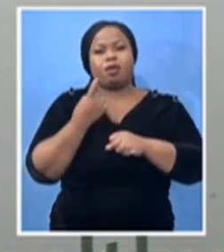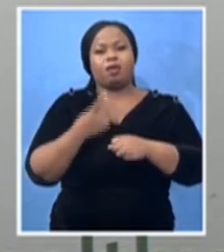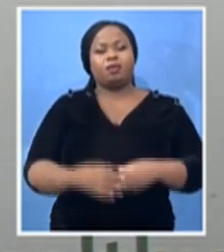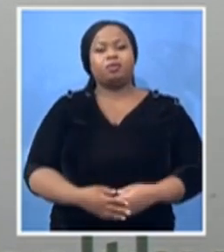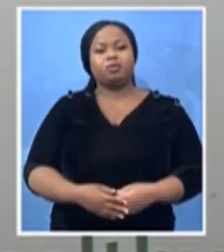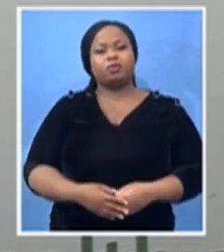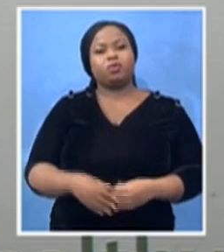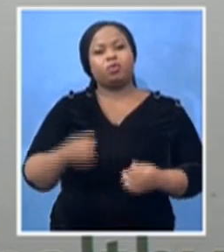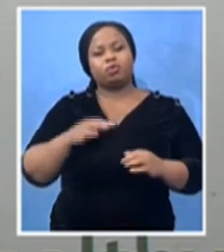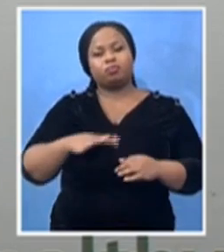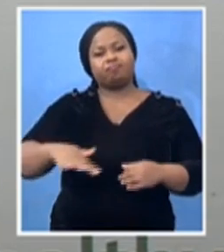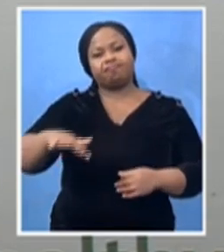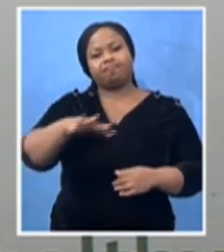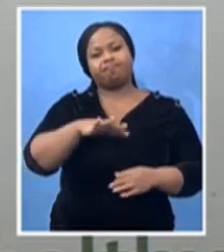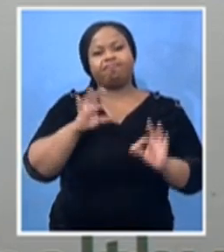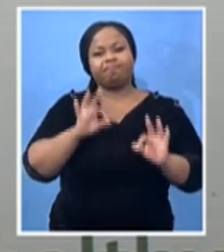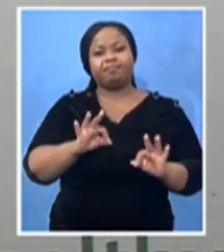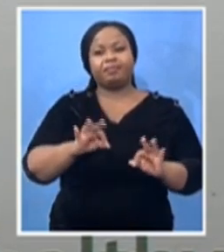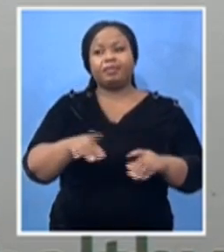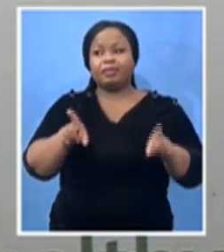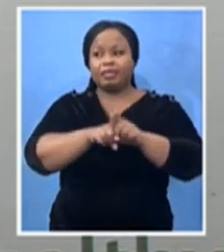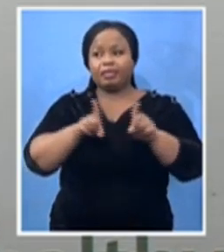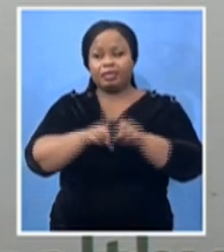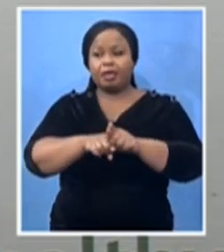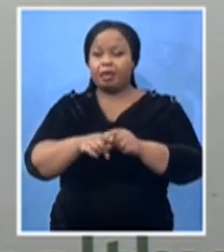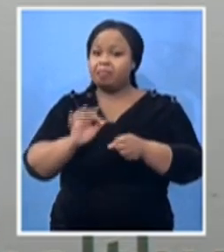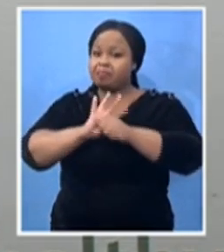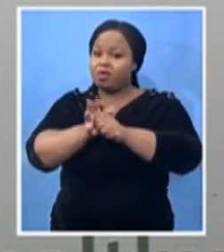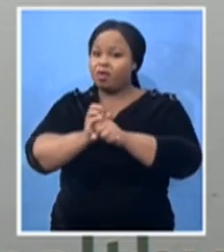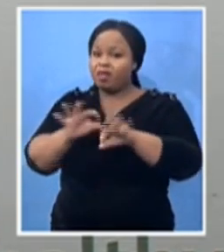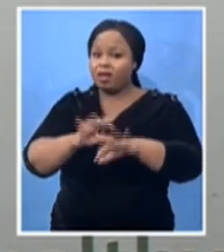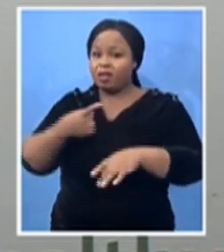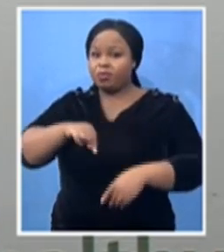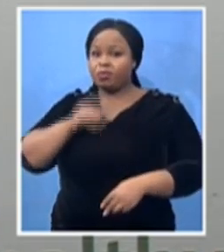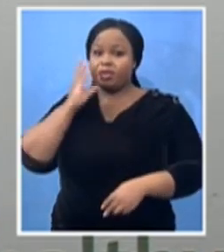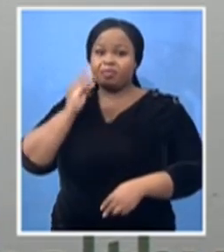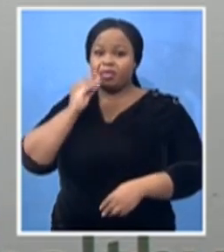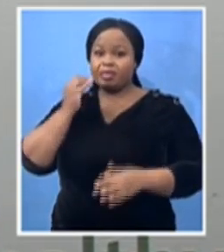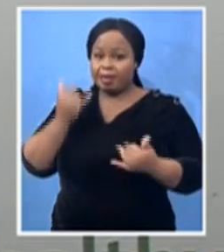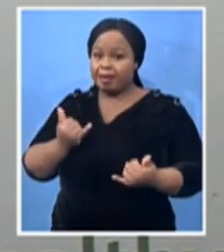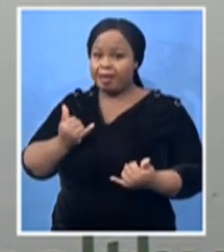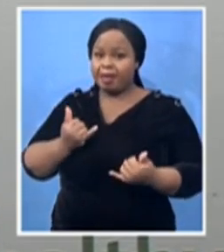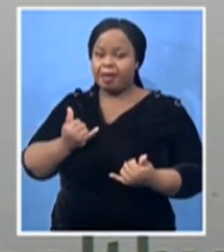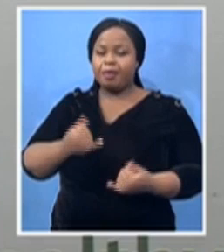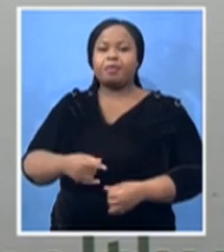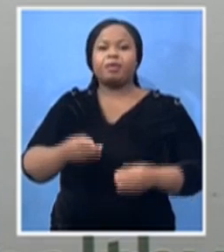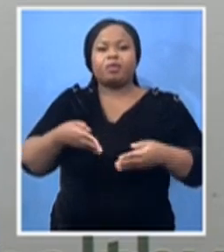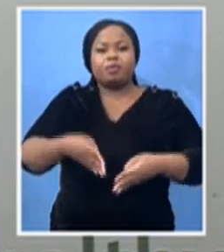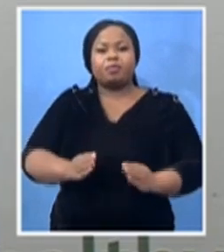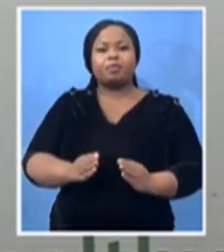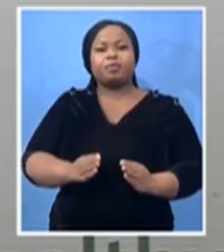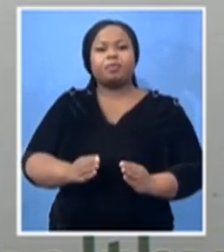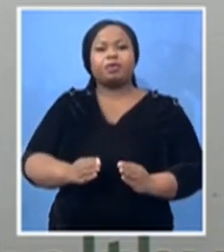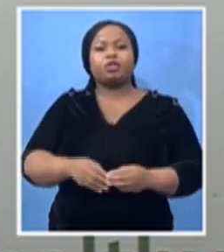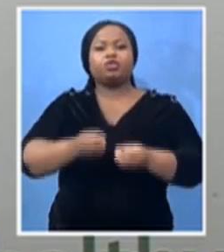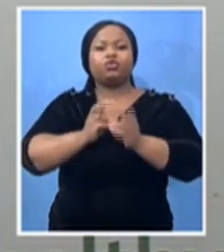of COVID-19, we have delivered 12 babies already to